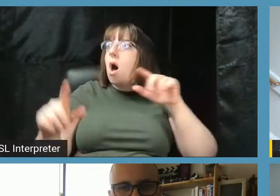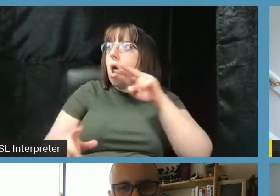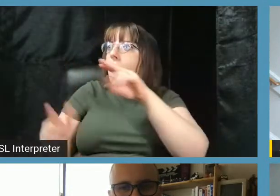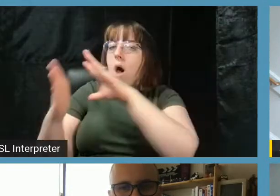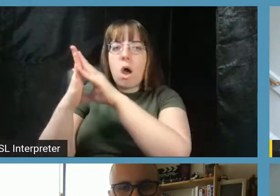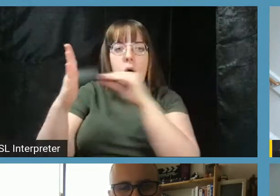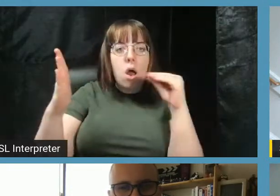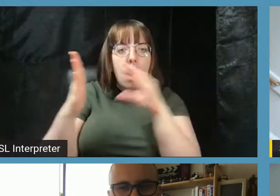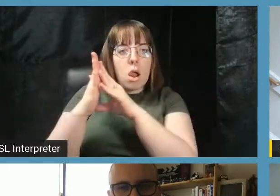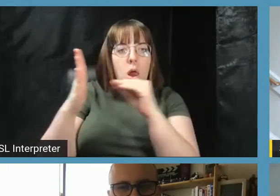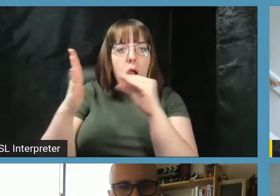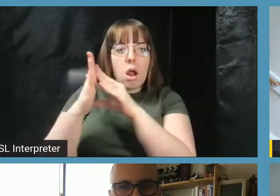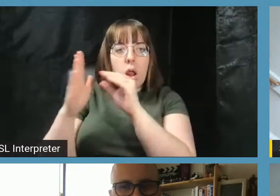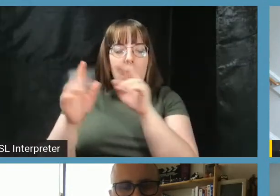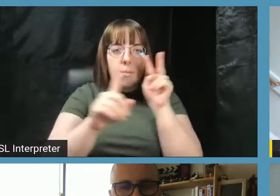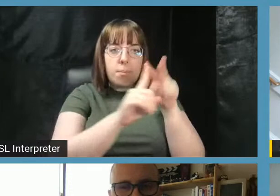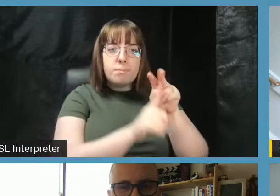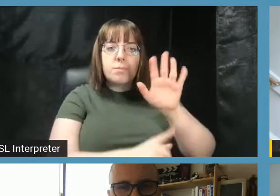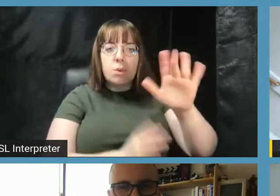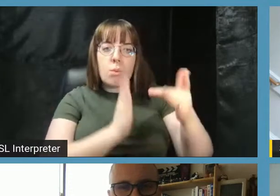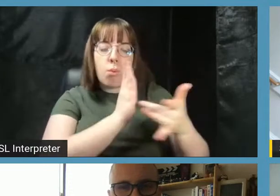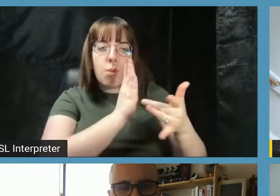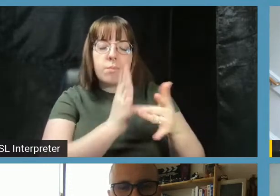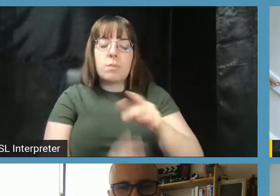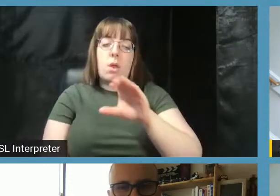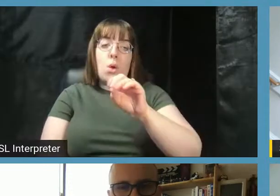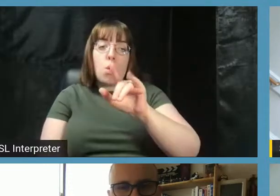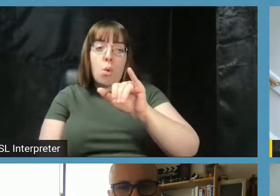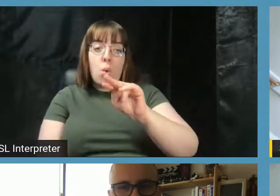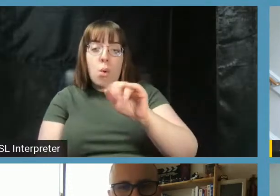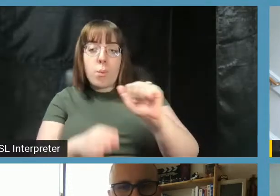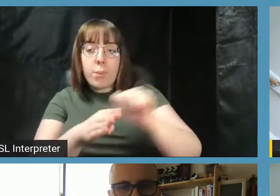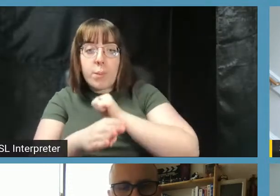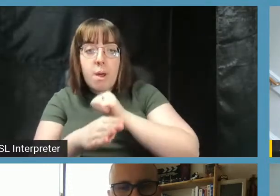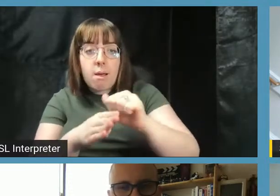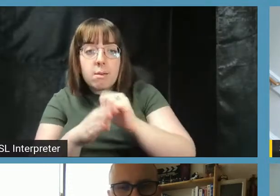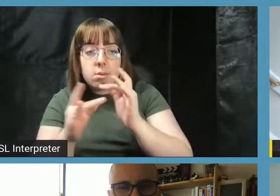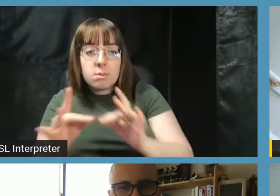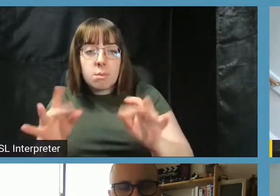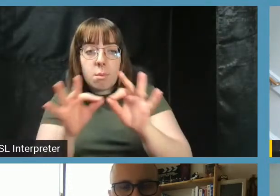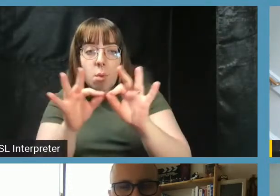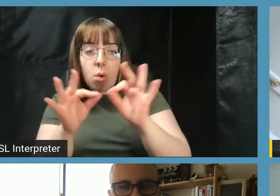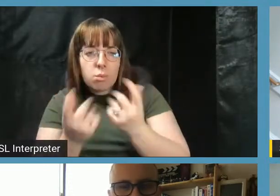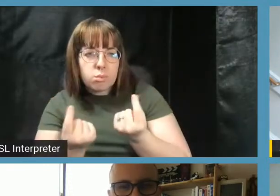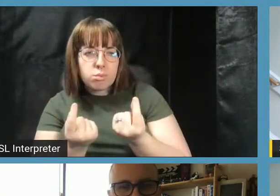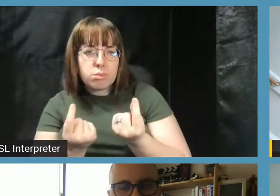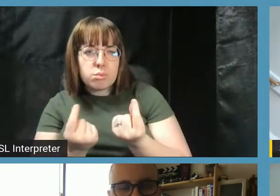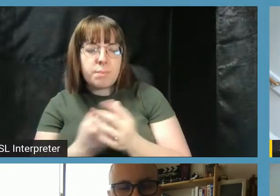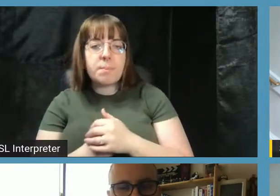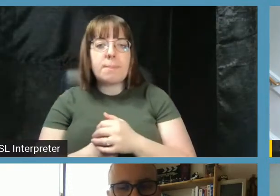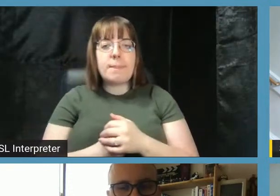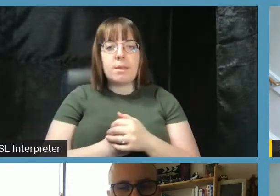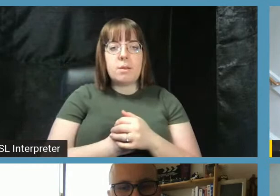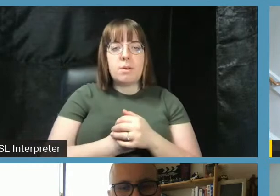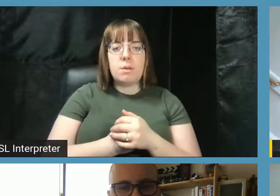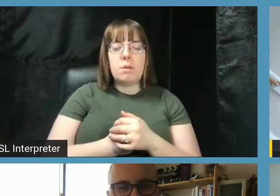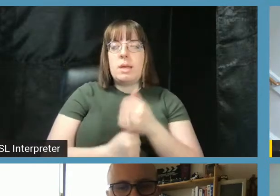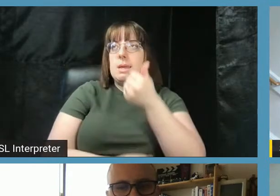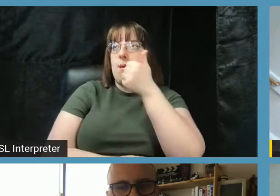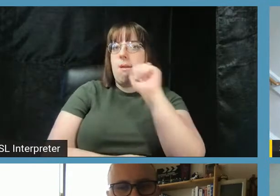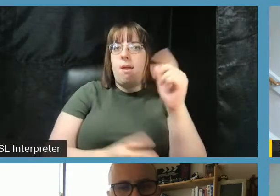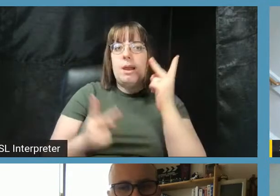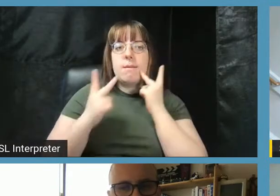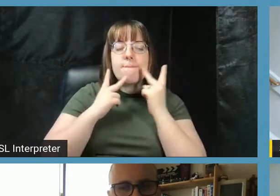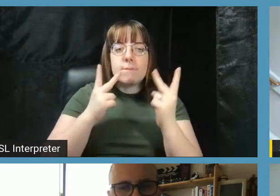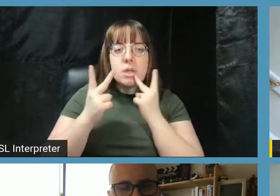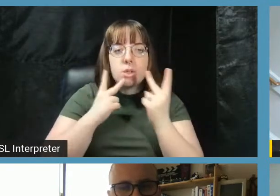simply talks about some of the coding practices, what we strive to do, and most critically, it invites any visitor to the website to